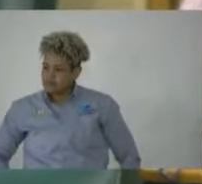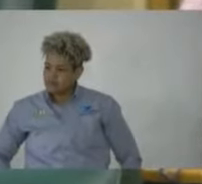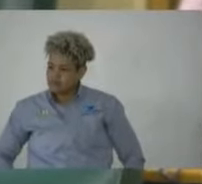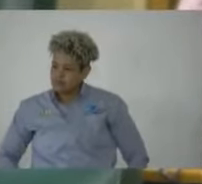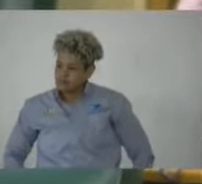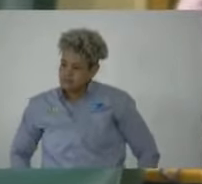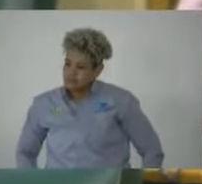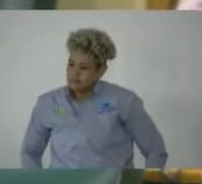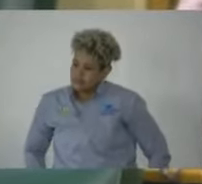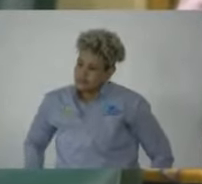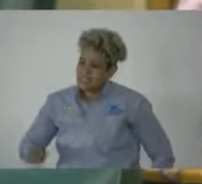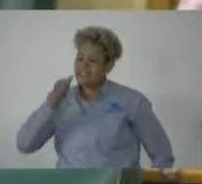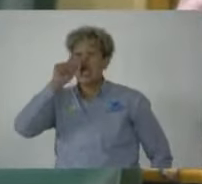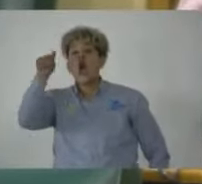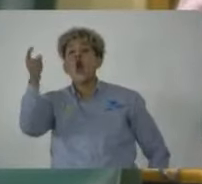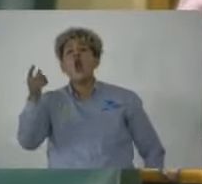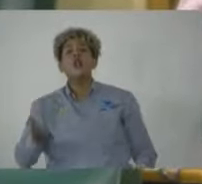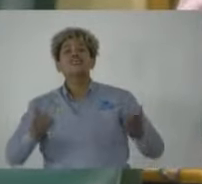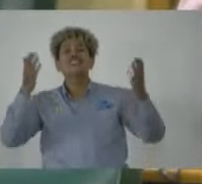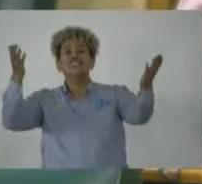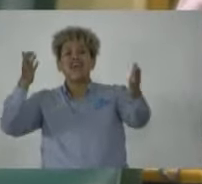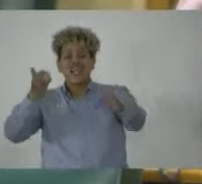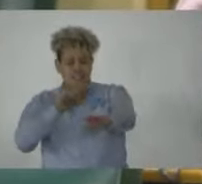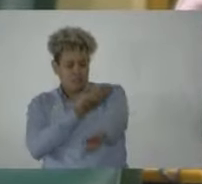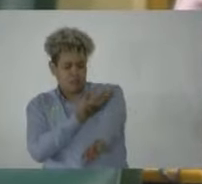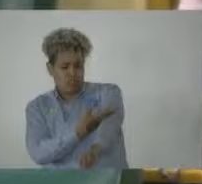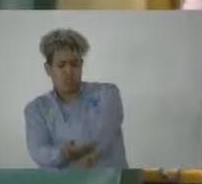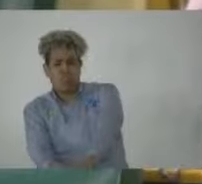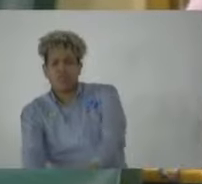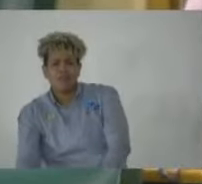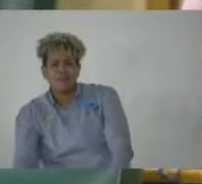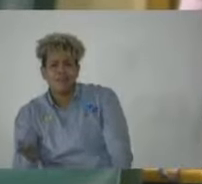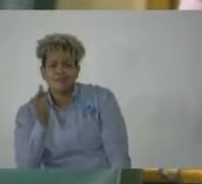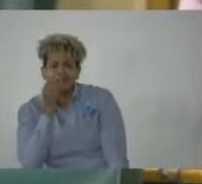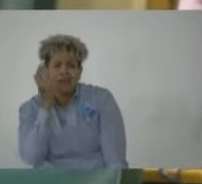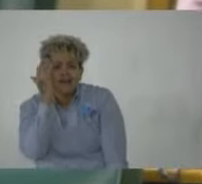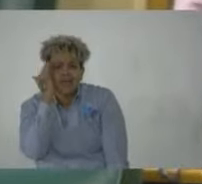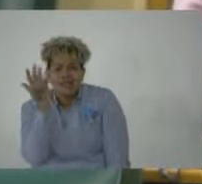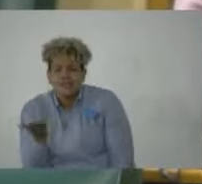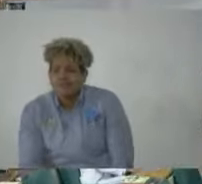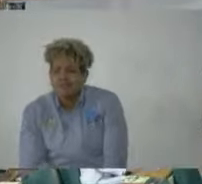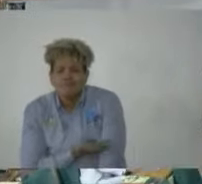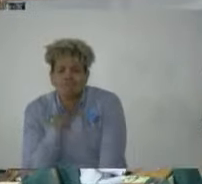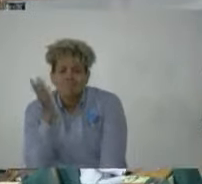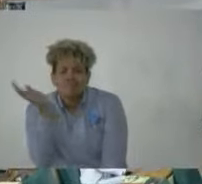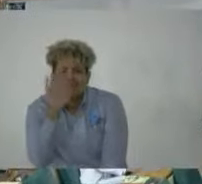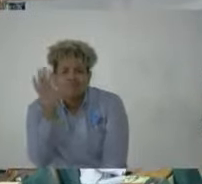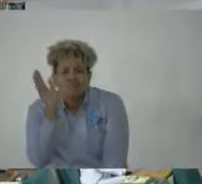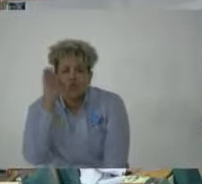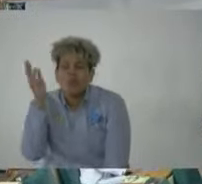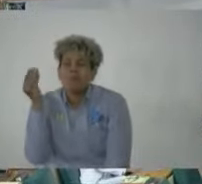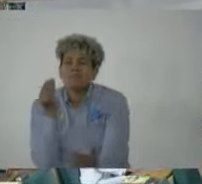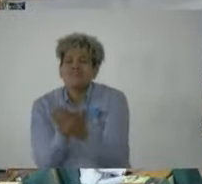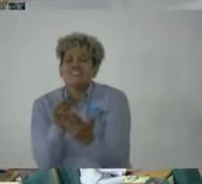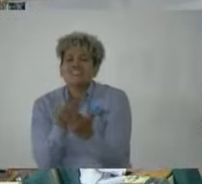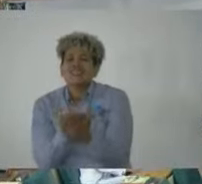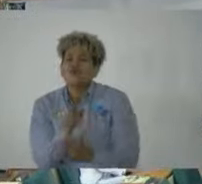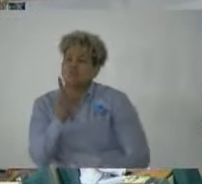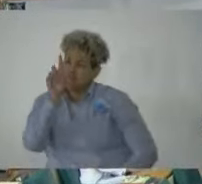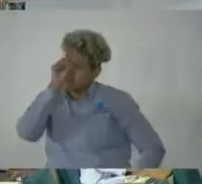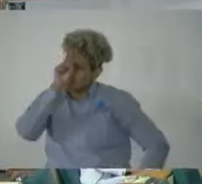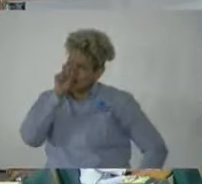Not only would that suggestion be regressive, the opposite of progressive, it would also be fiscally